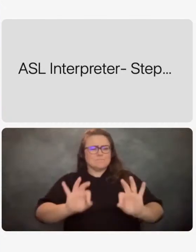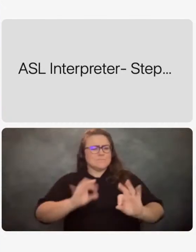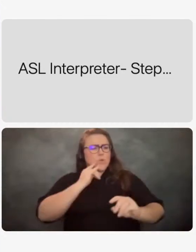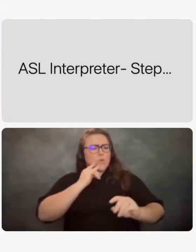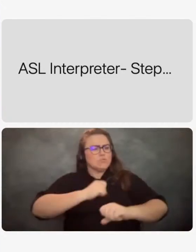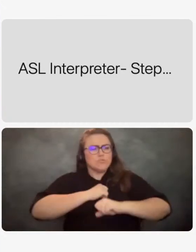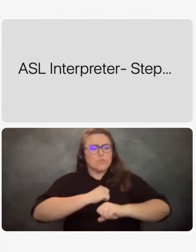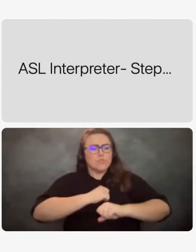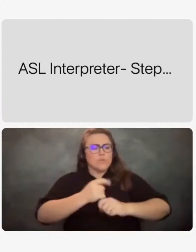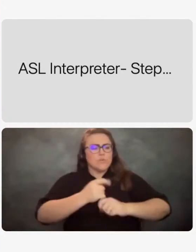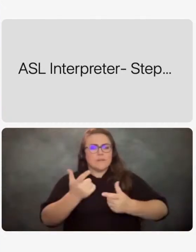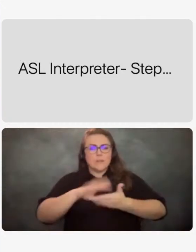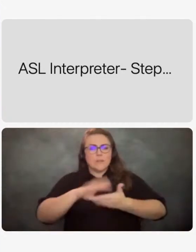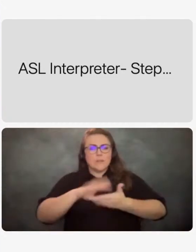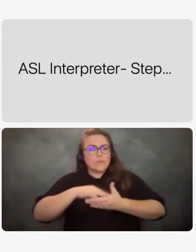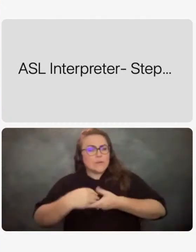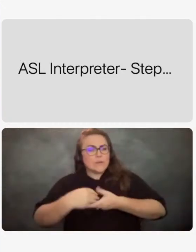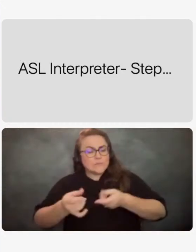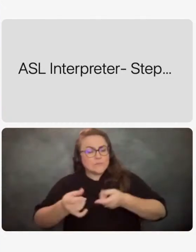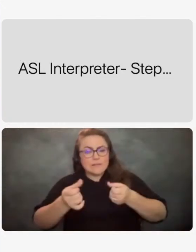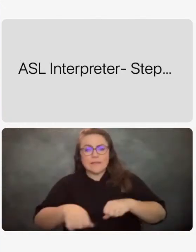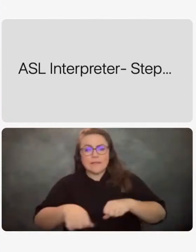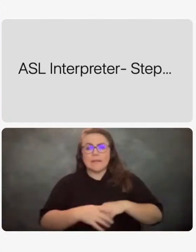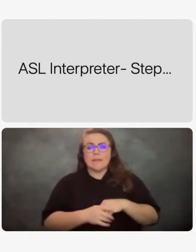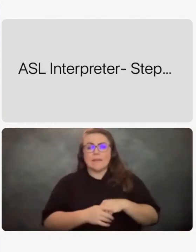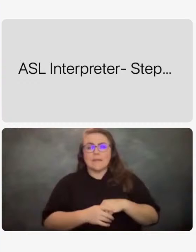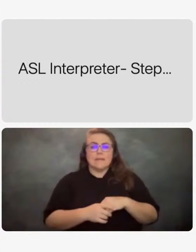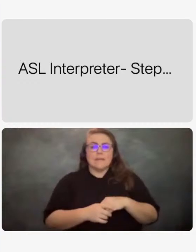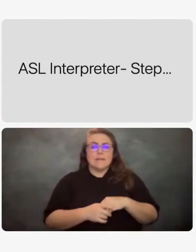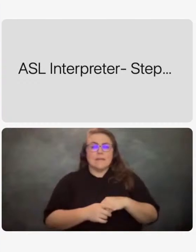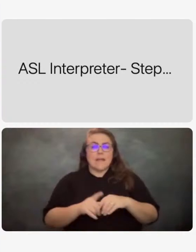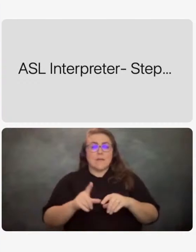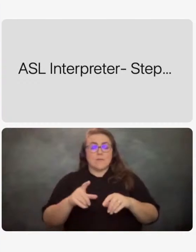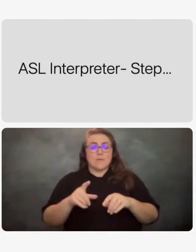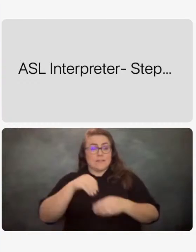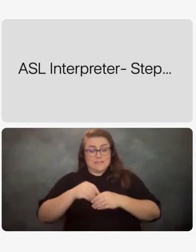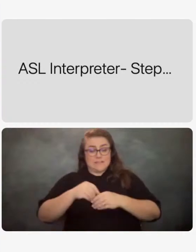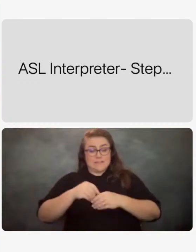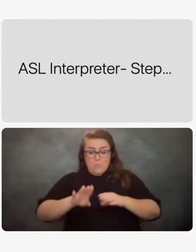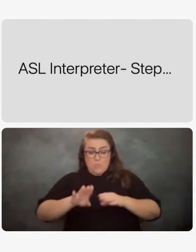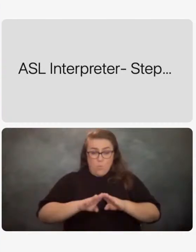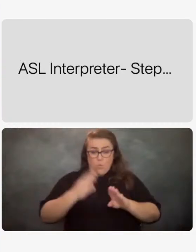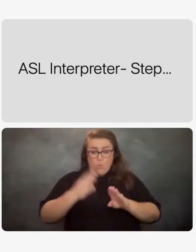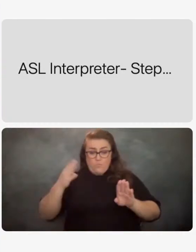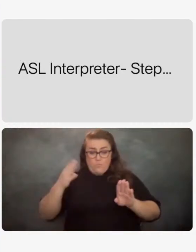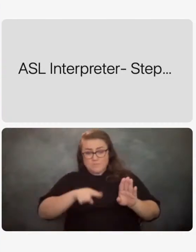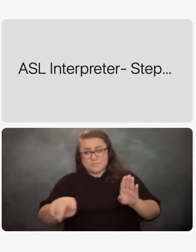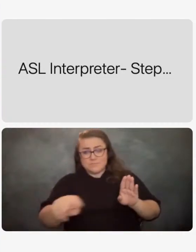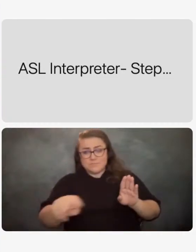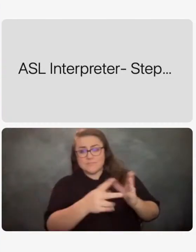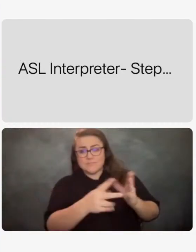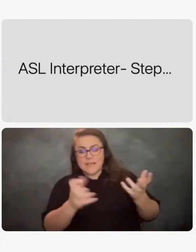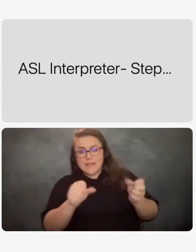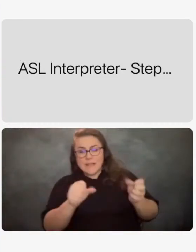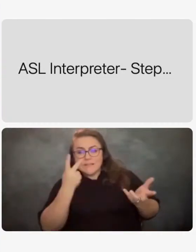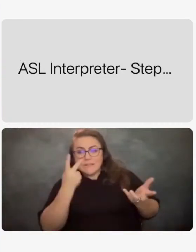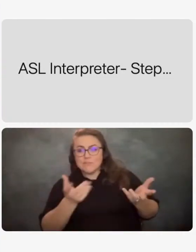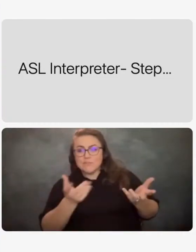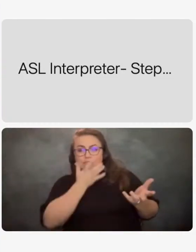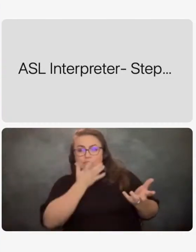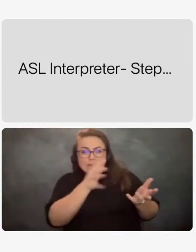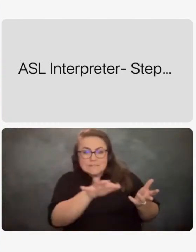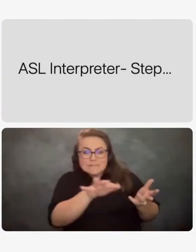could open up into. And then towards the top of the upper part of this diagram, that could likely